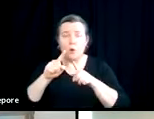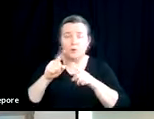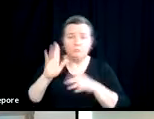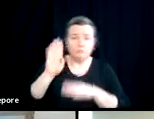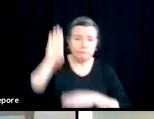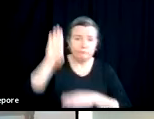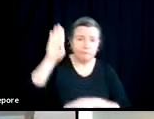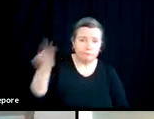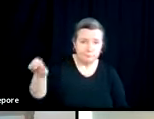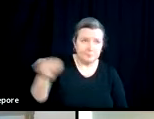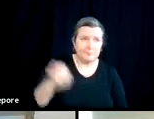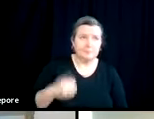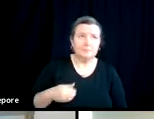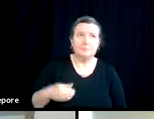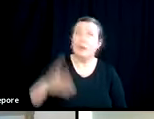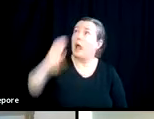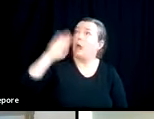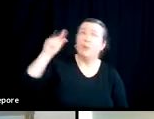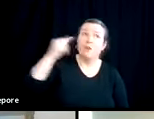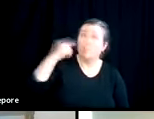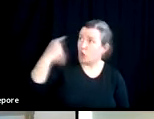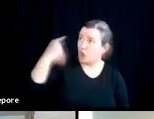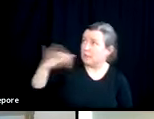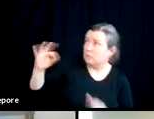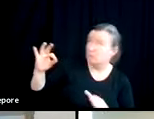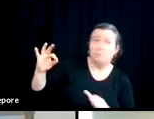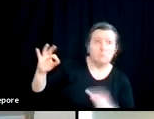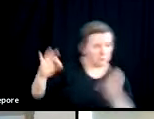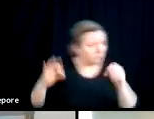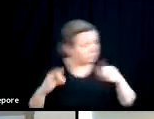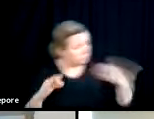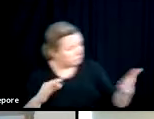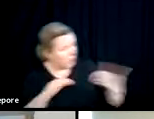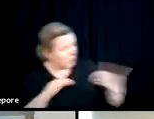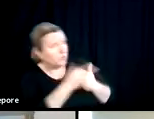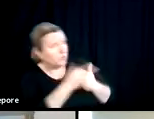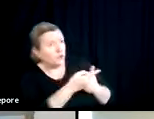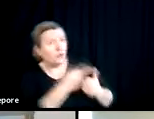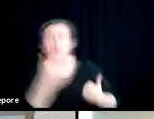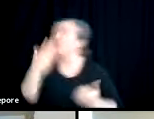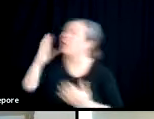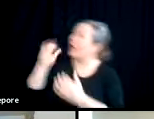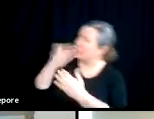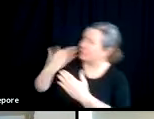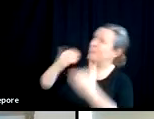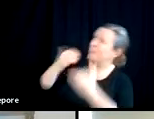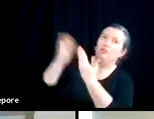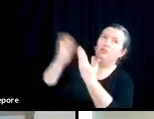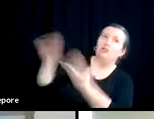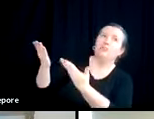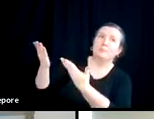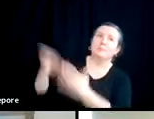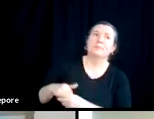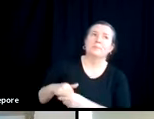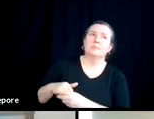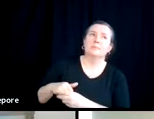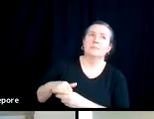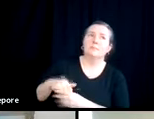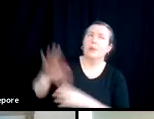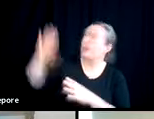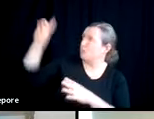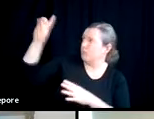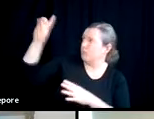Hi, Governor. Can you hear me? I sure can. How are you? Good. How are you doing? Good, thanks. Let me just pull up.